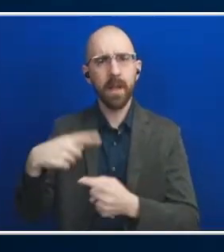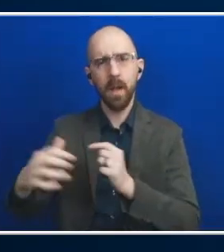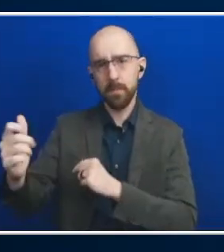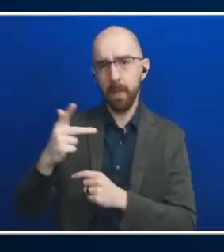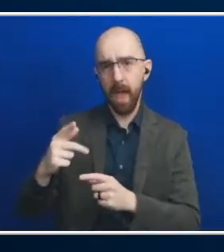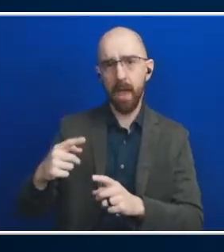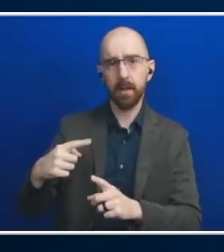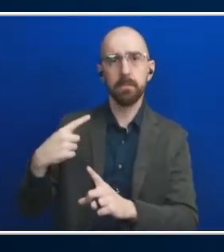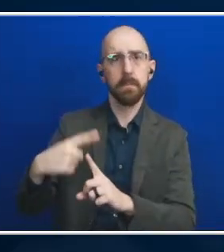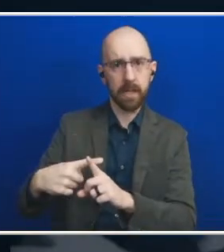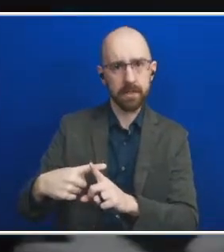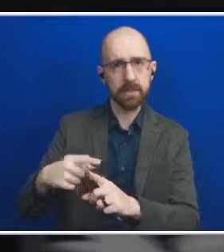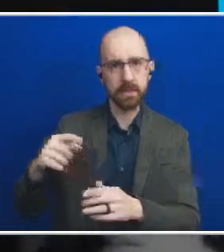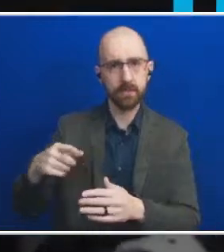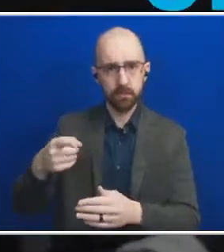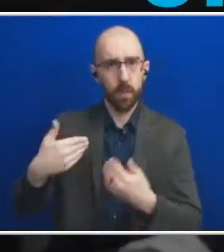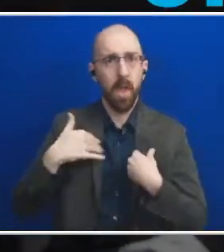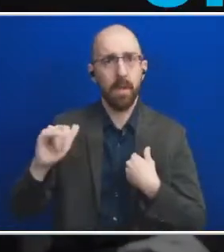8.